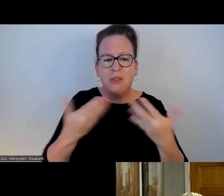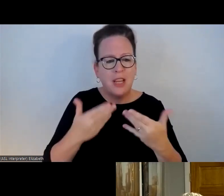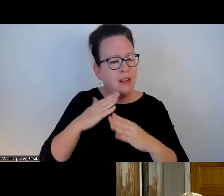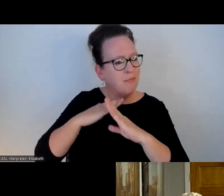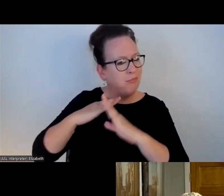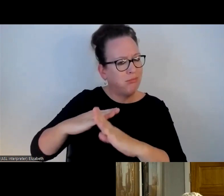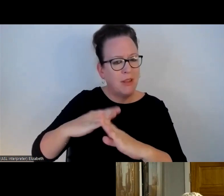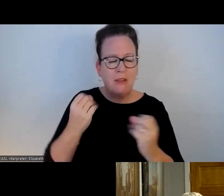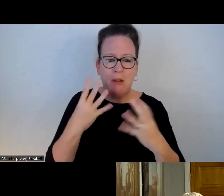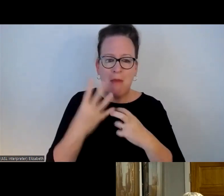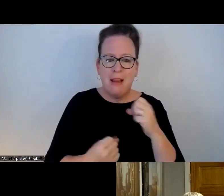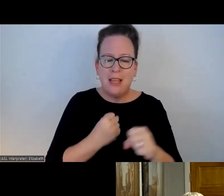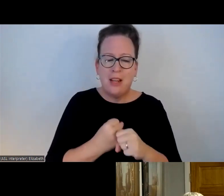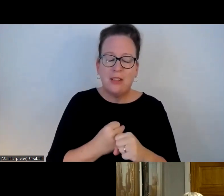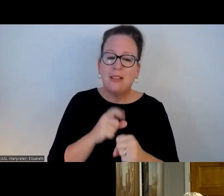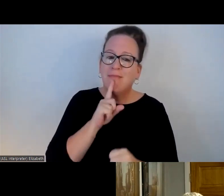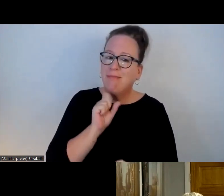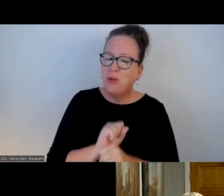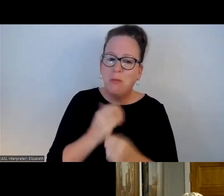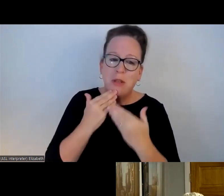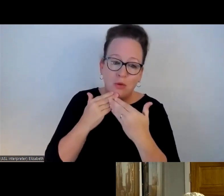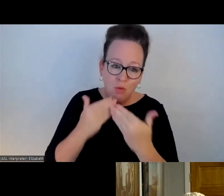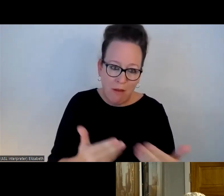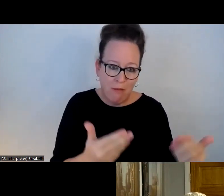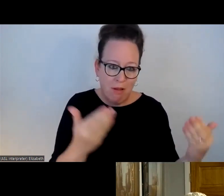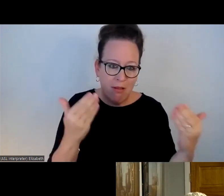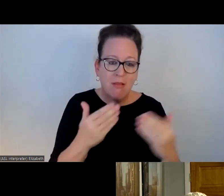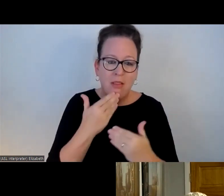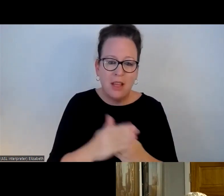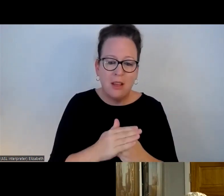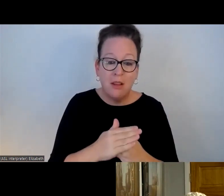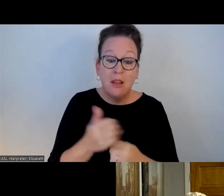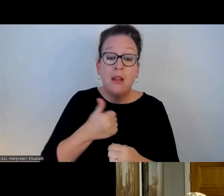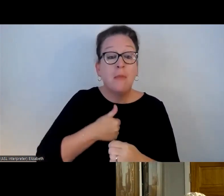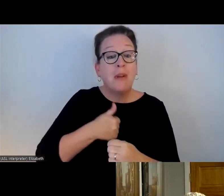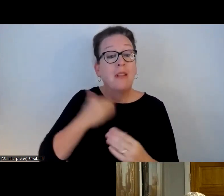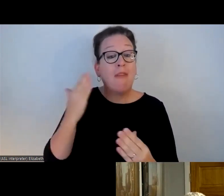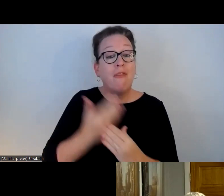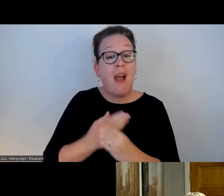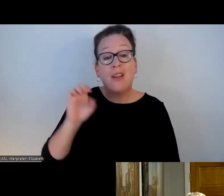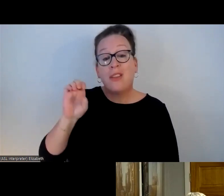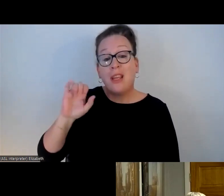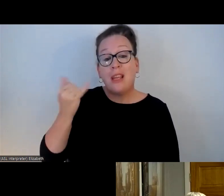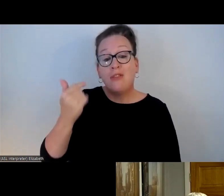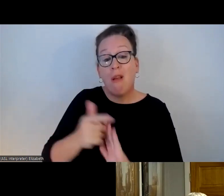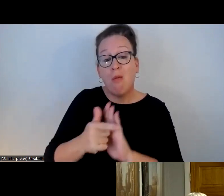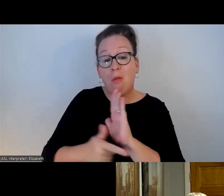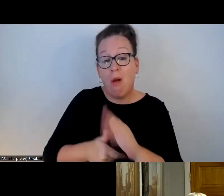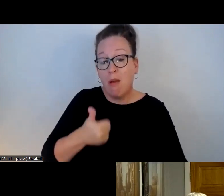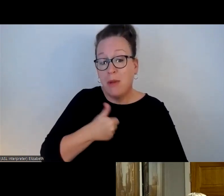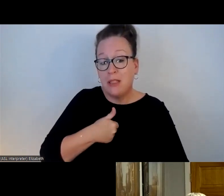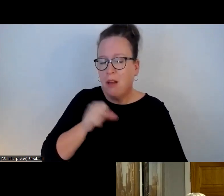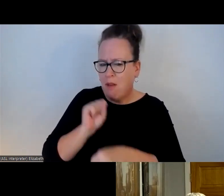And I'm just grateful to each and every one of you. I did file the environmental justice law and worked on it